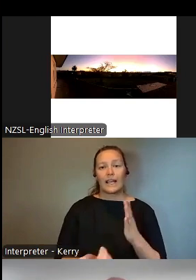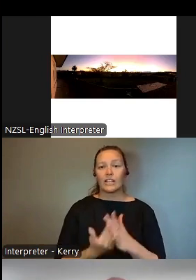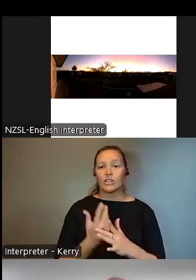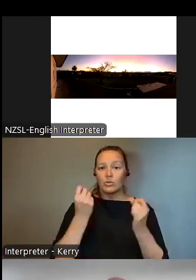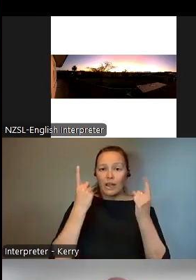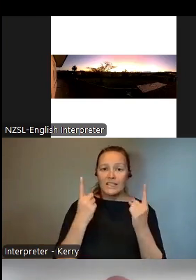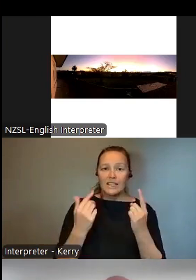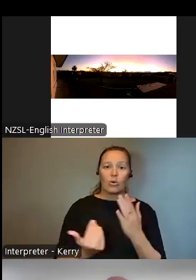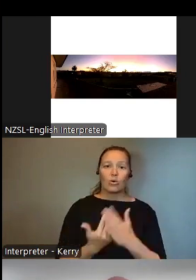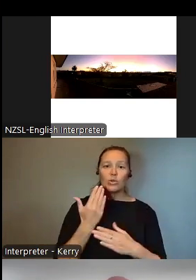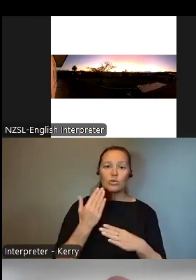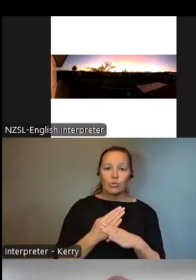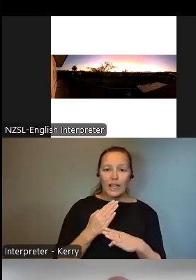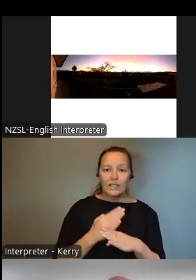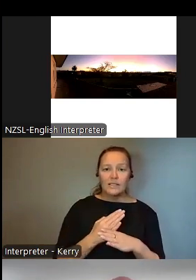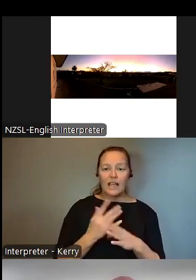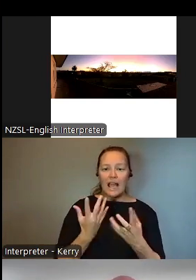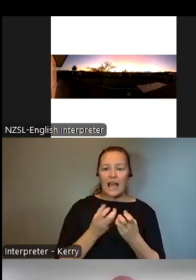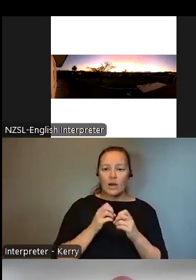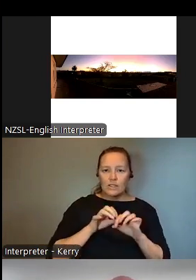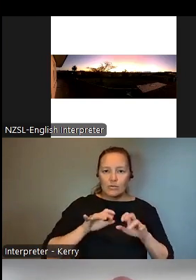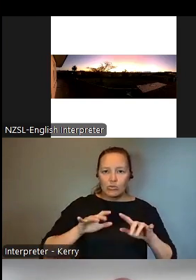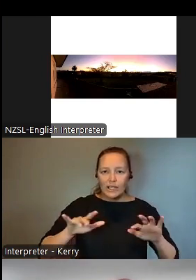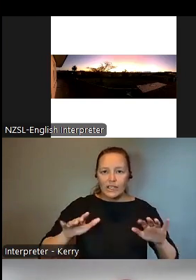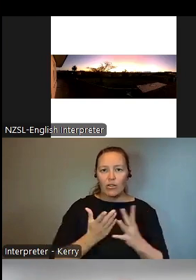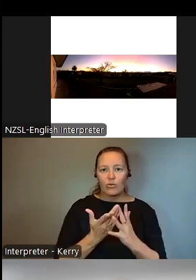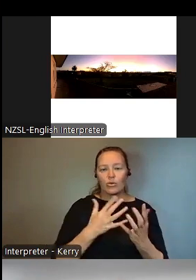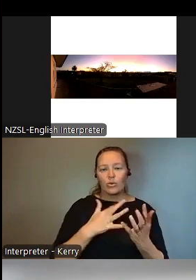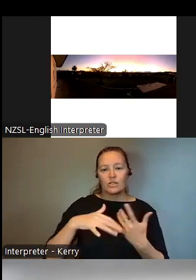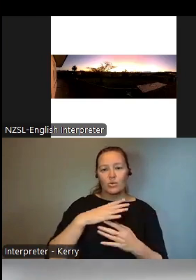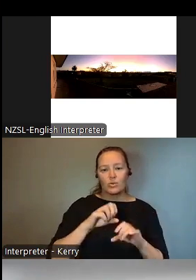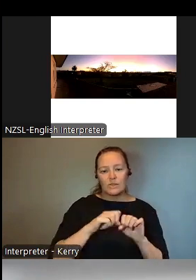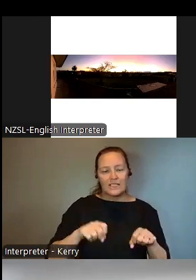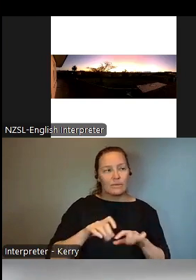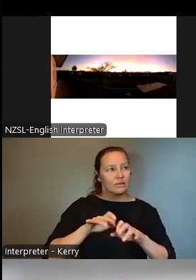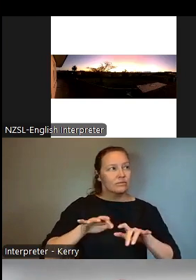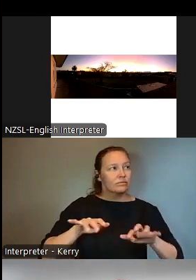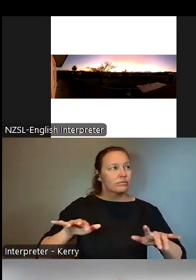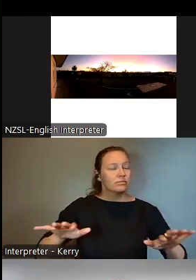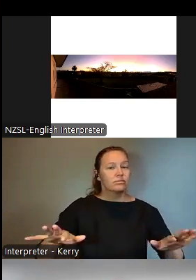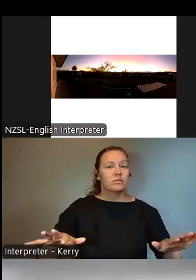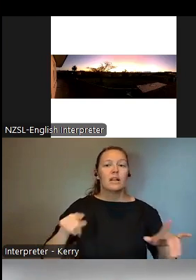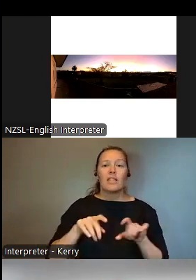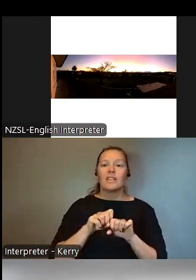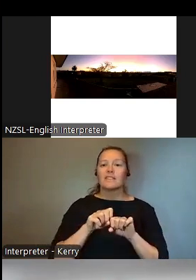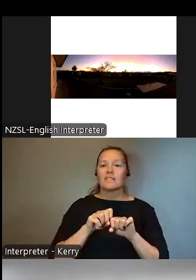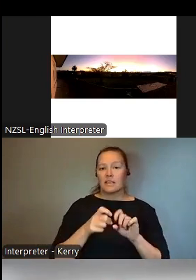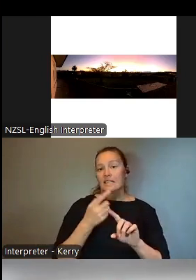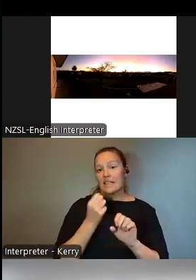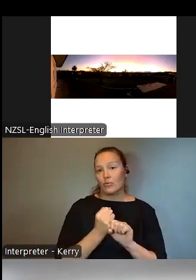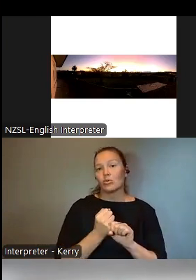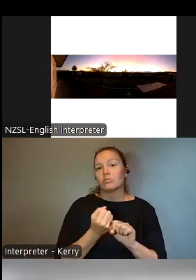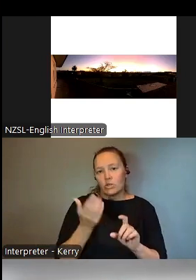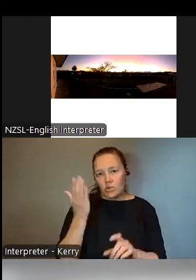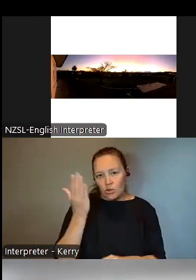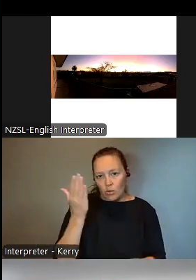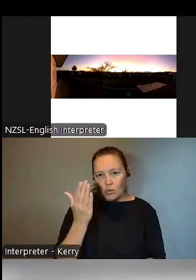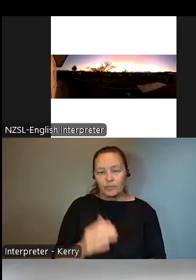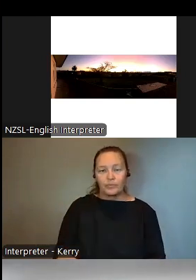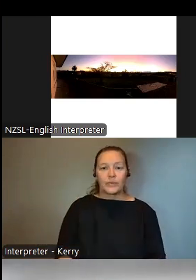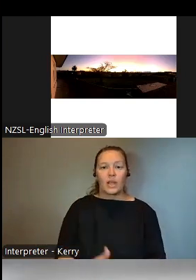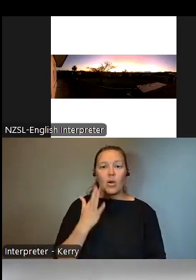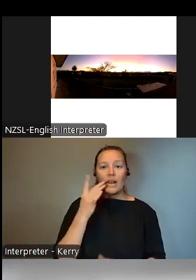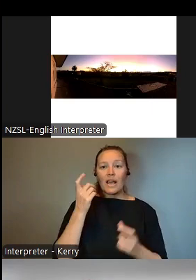new practice spreads through a social system. And so in this case, it's a school. Once the idea pops up,